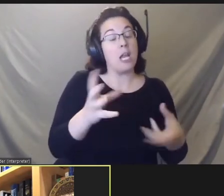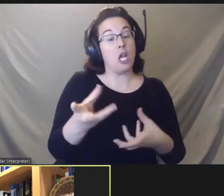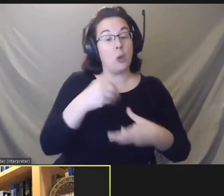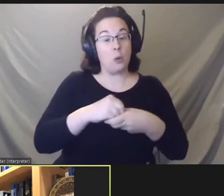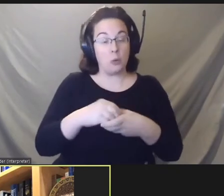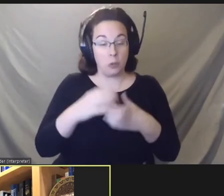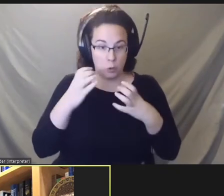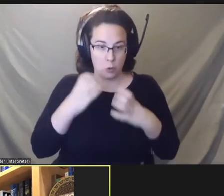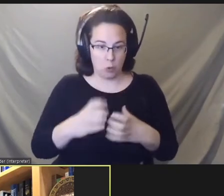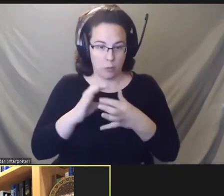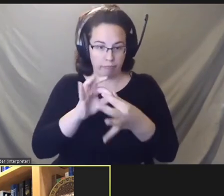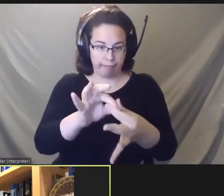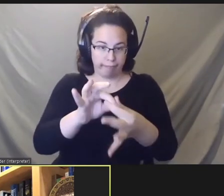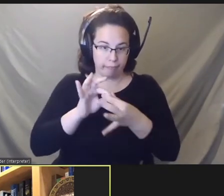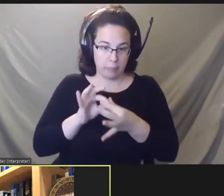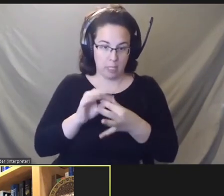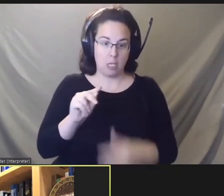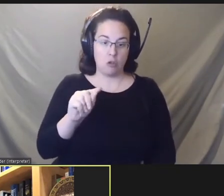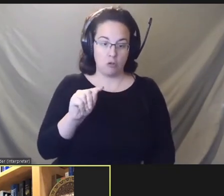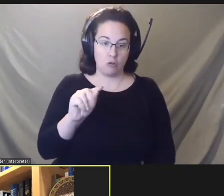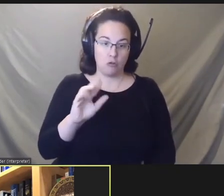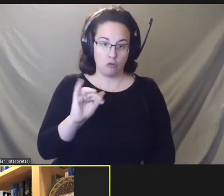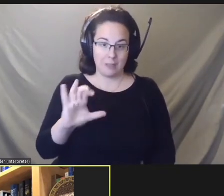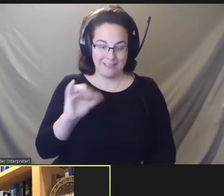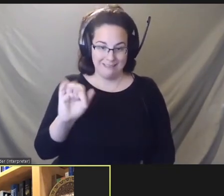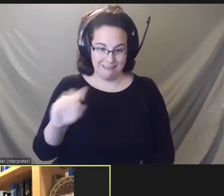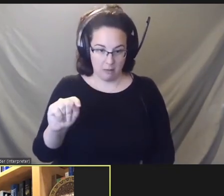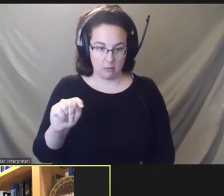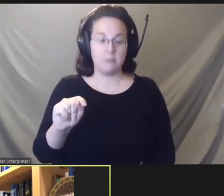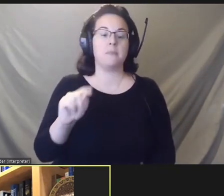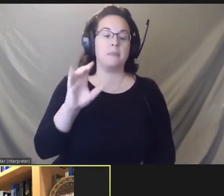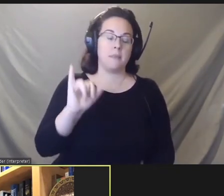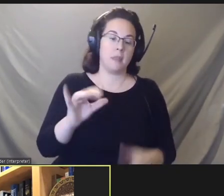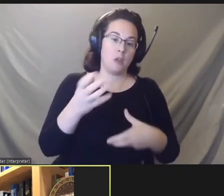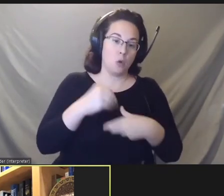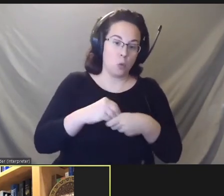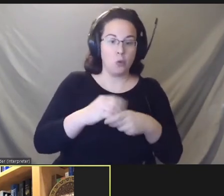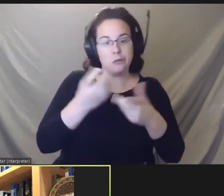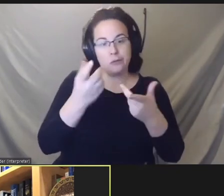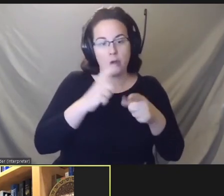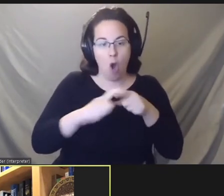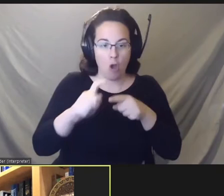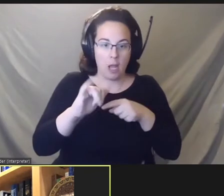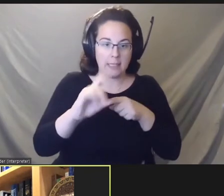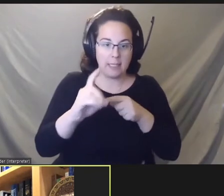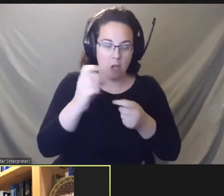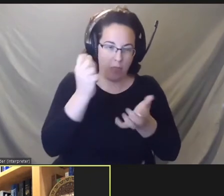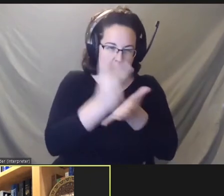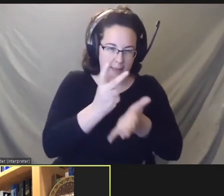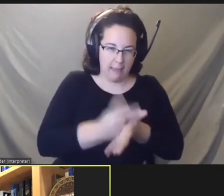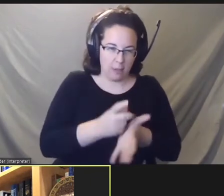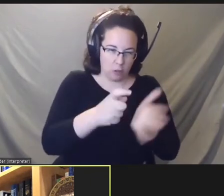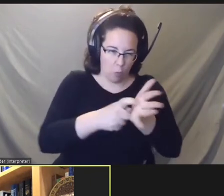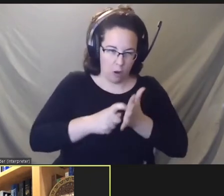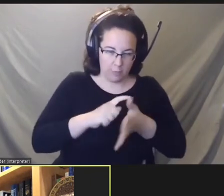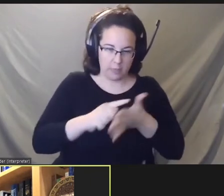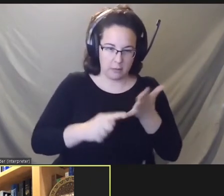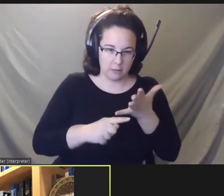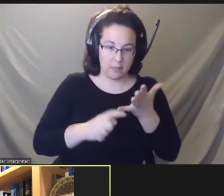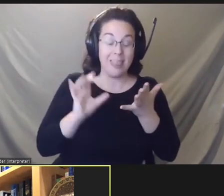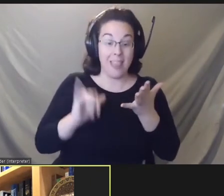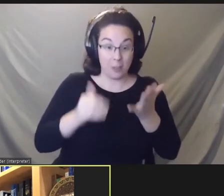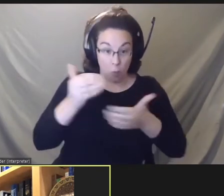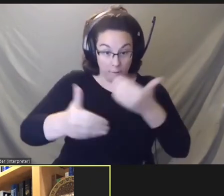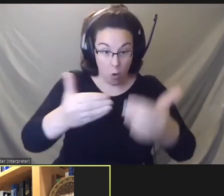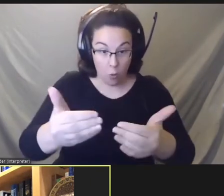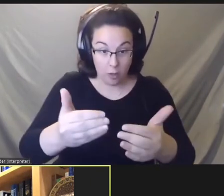the TRACE Act, like the prohibition of line item charges for caller ID authentication. Now that's, of course, going forward. Looking backward,